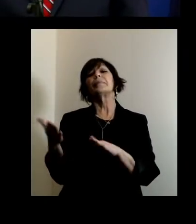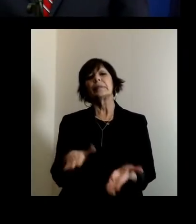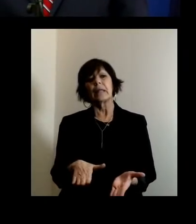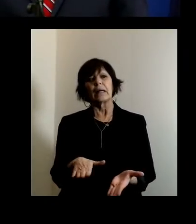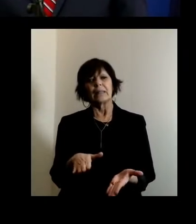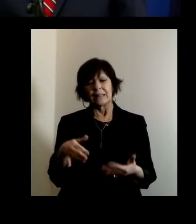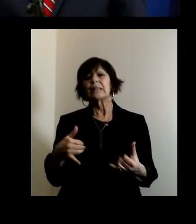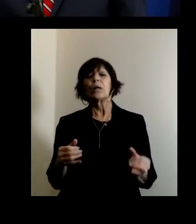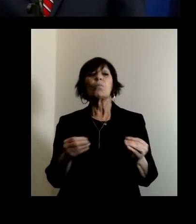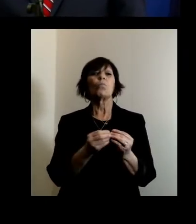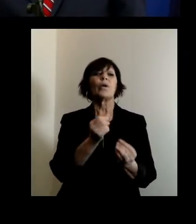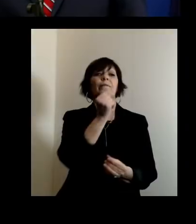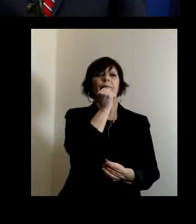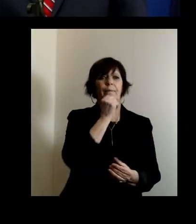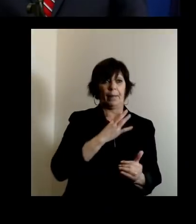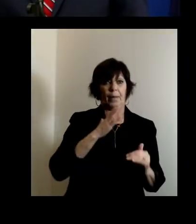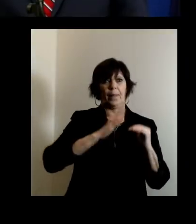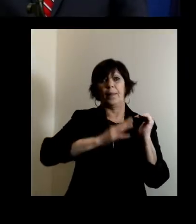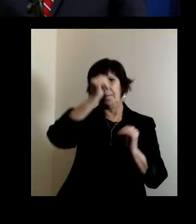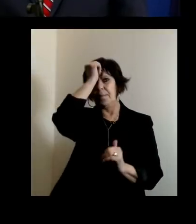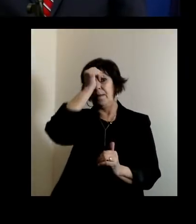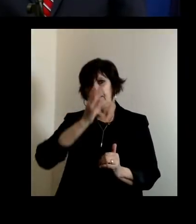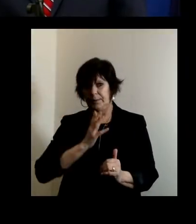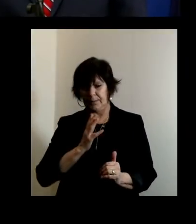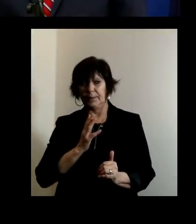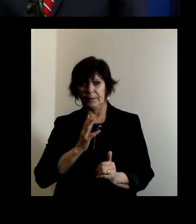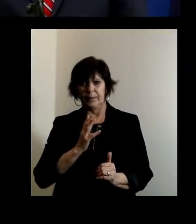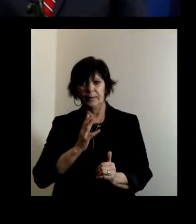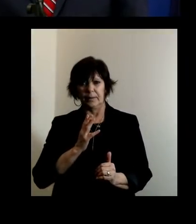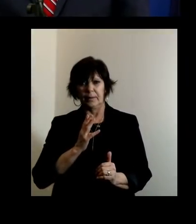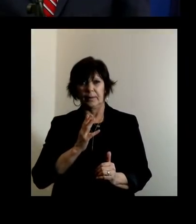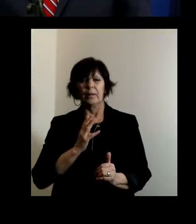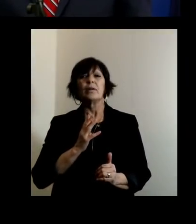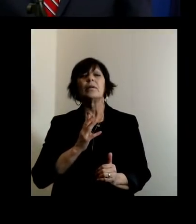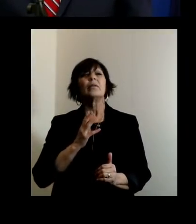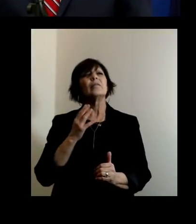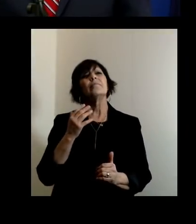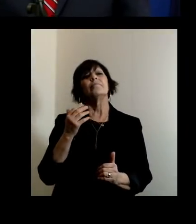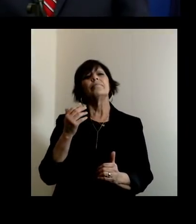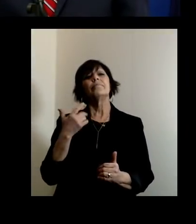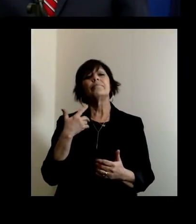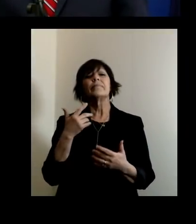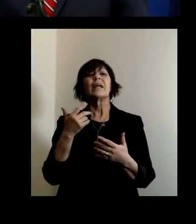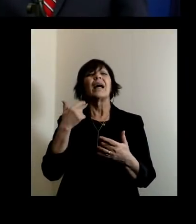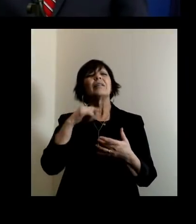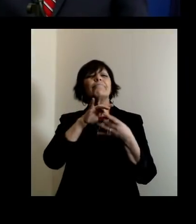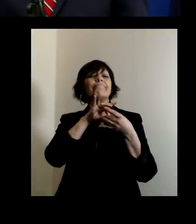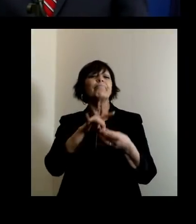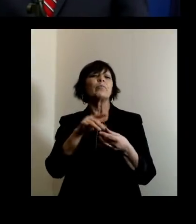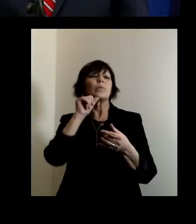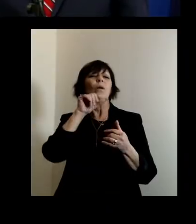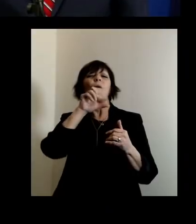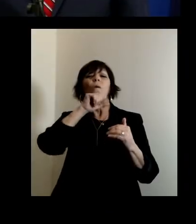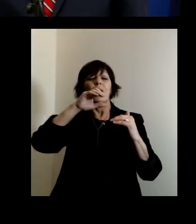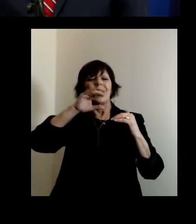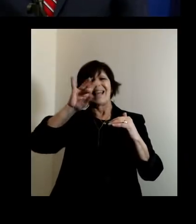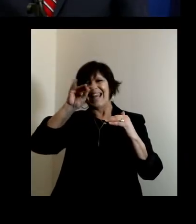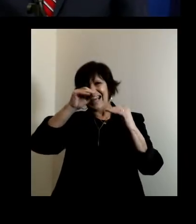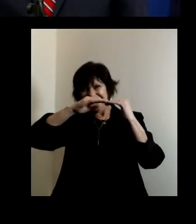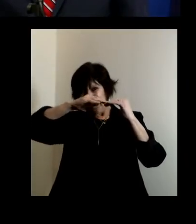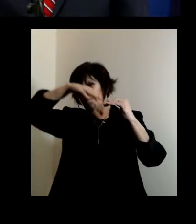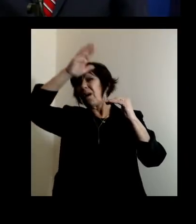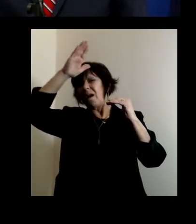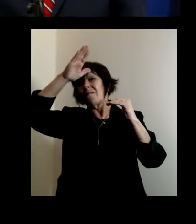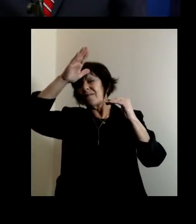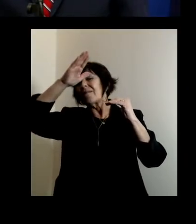more females that have died from COVID-19 than males, and a lot of this has to do with the 80 and over age category, because